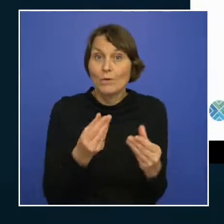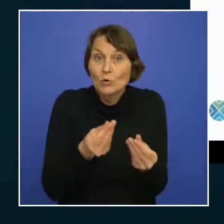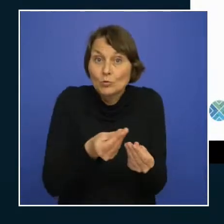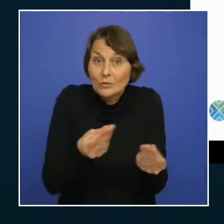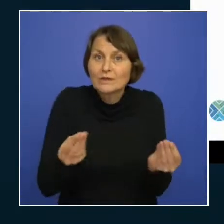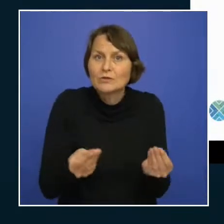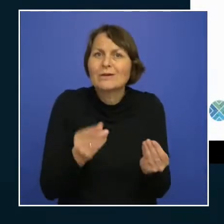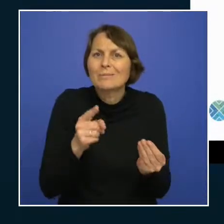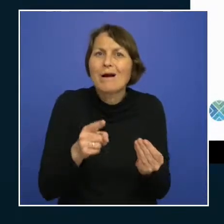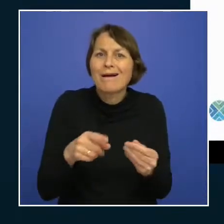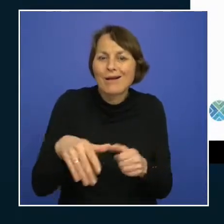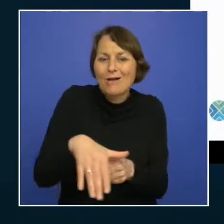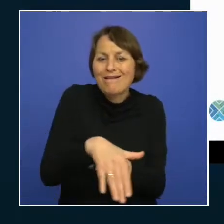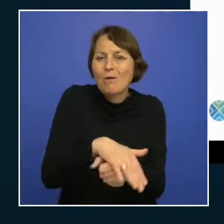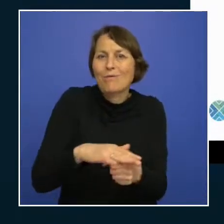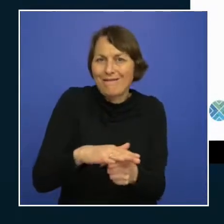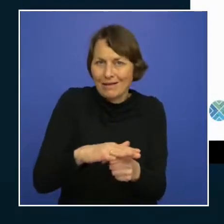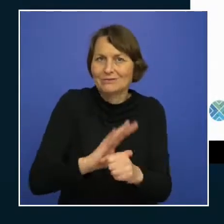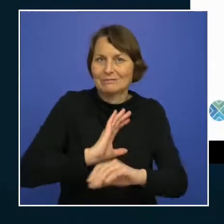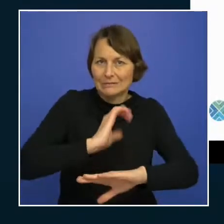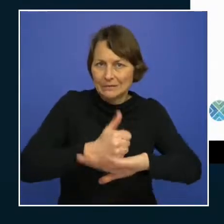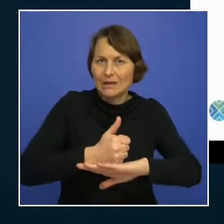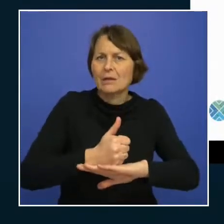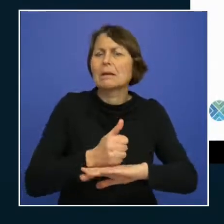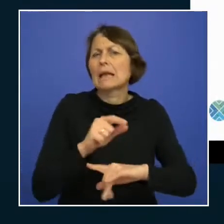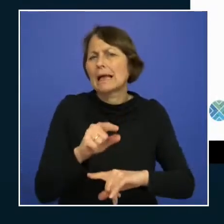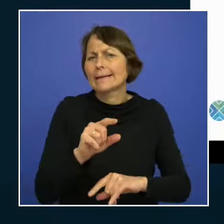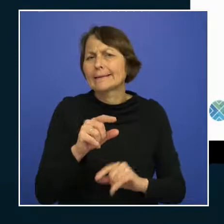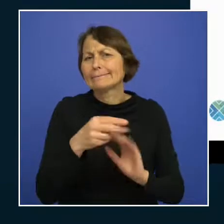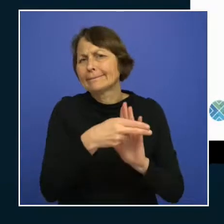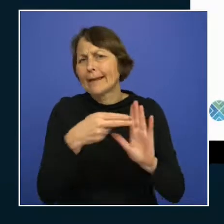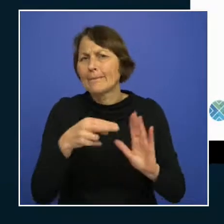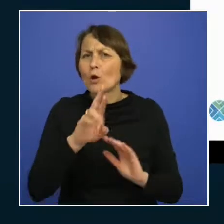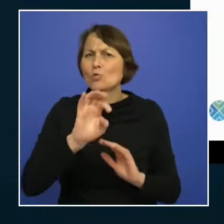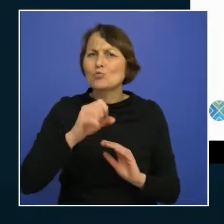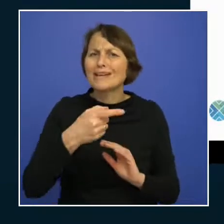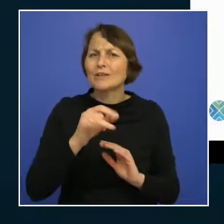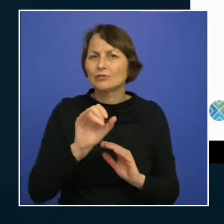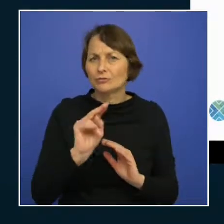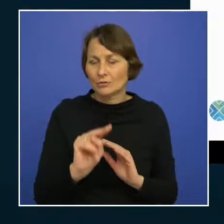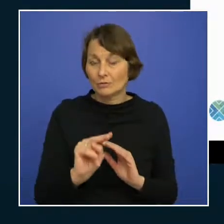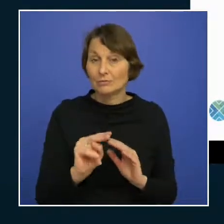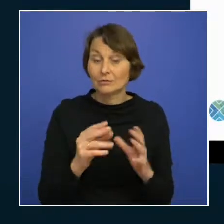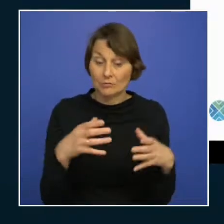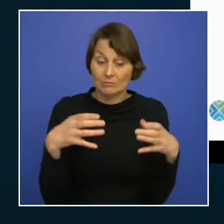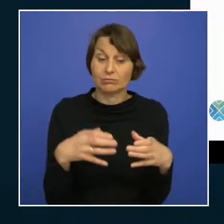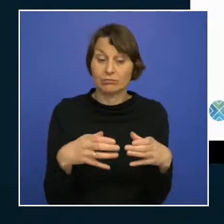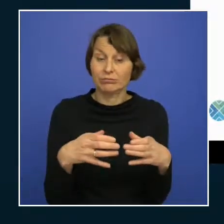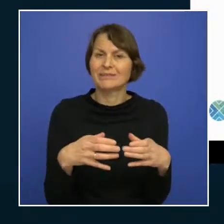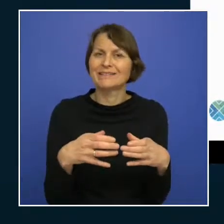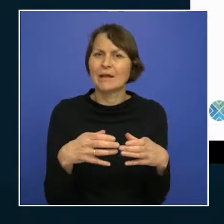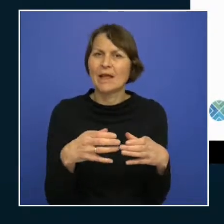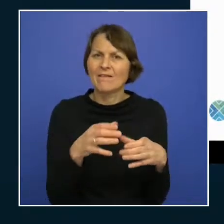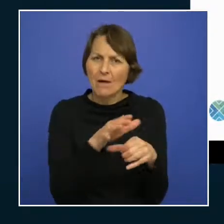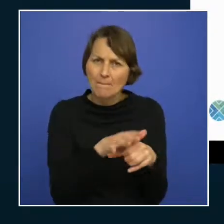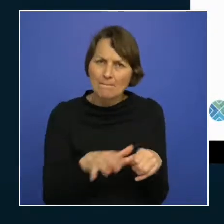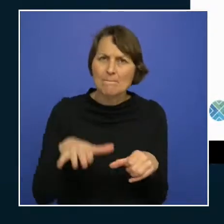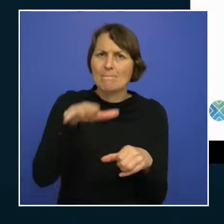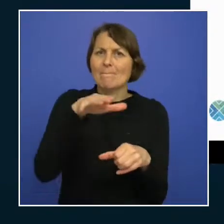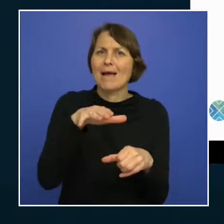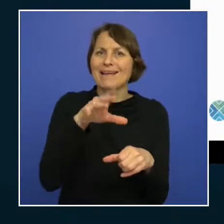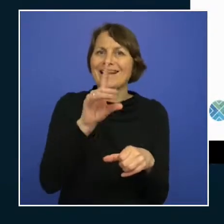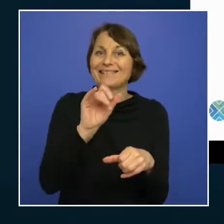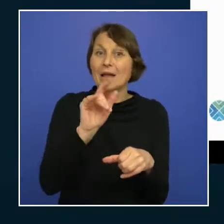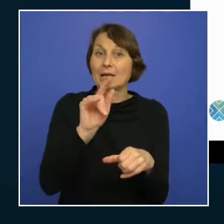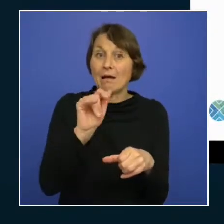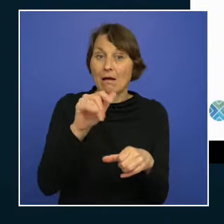as a region. And because the resource group contains metadata about your resources, it's important